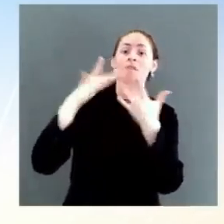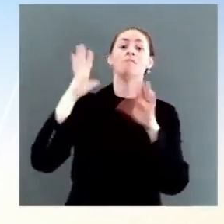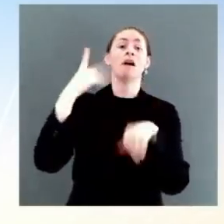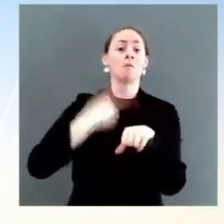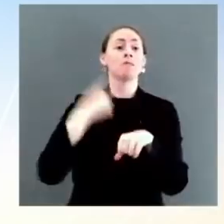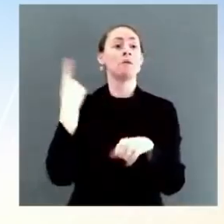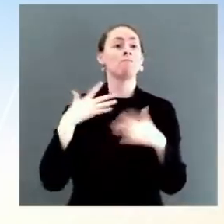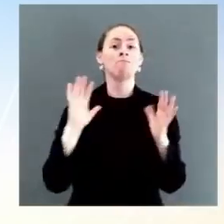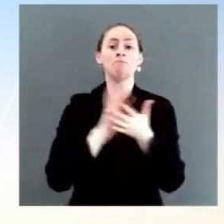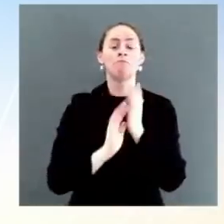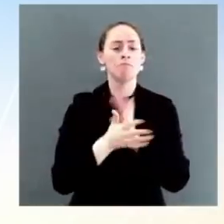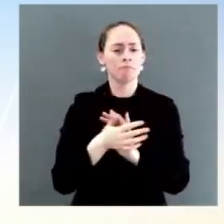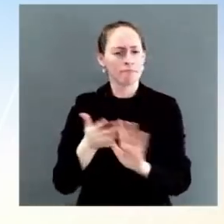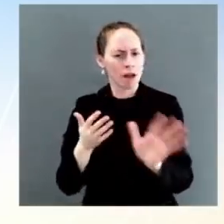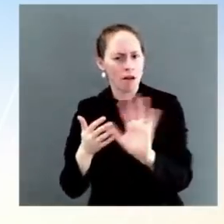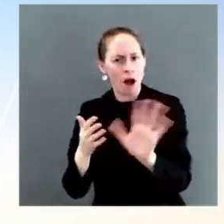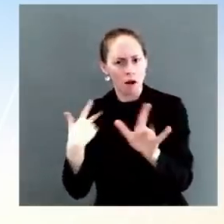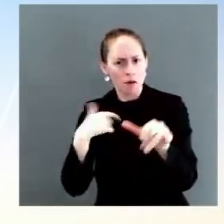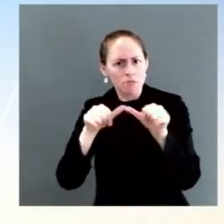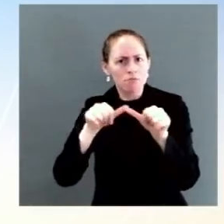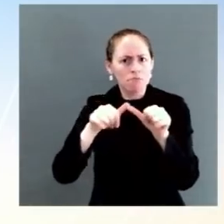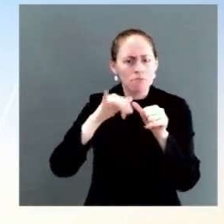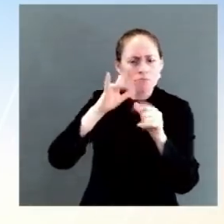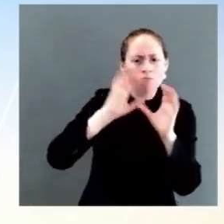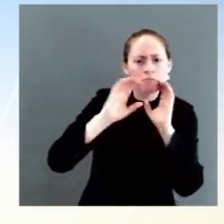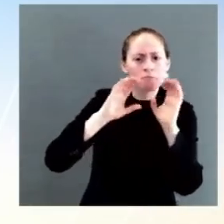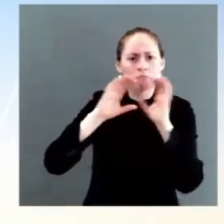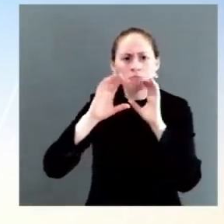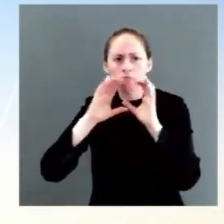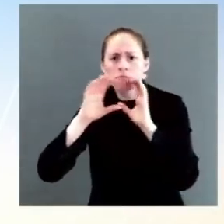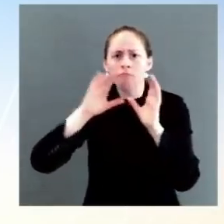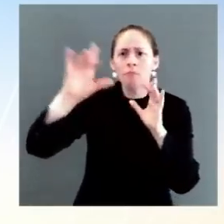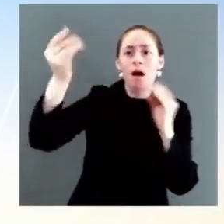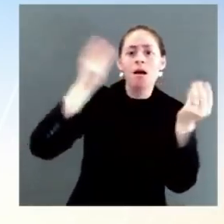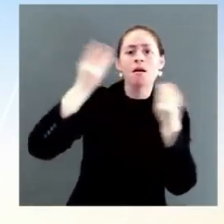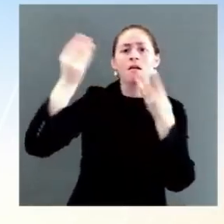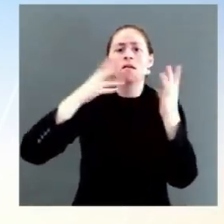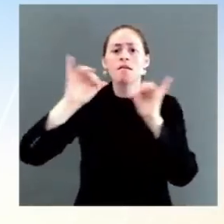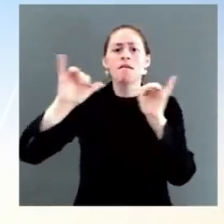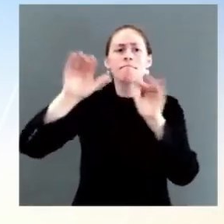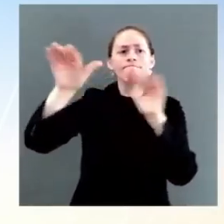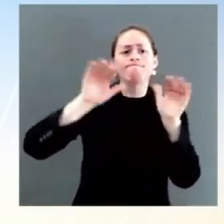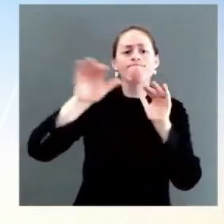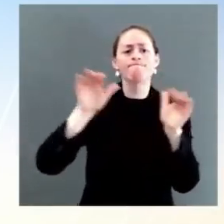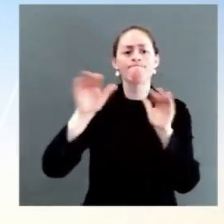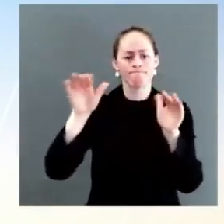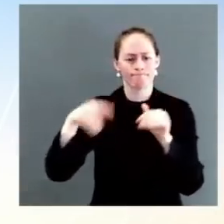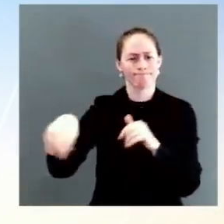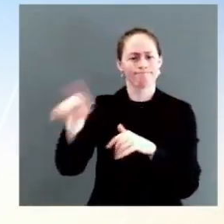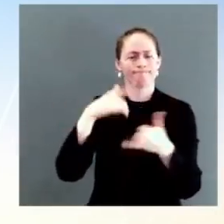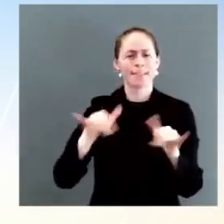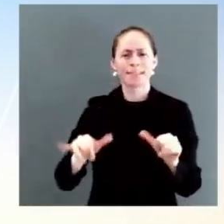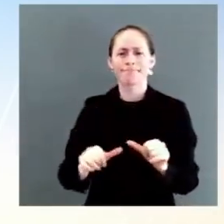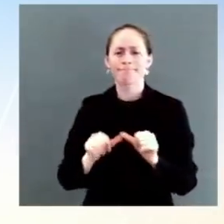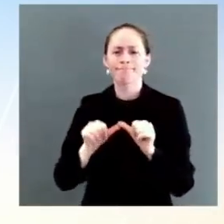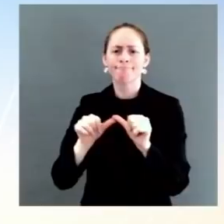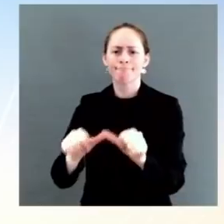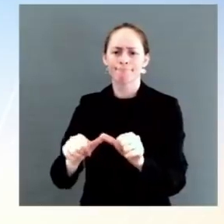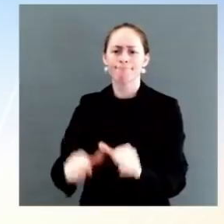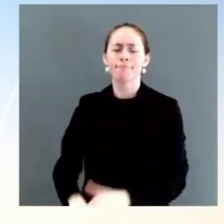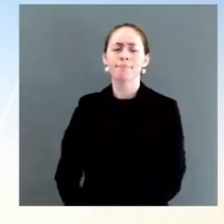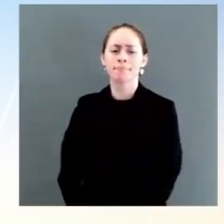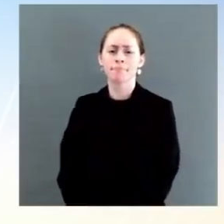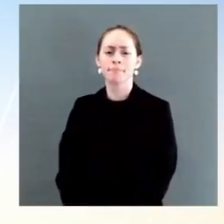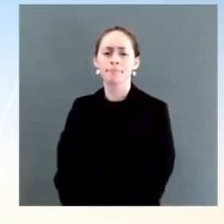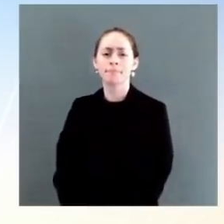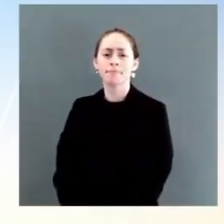sure that that information is provided publicly to all of you. And that typically happens with public health, our medical experts and health